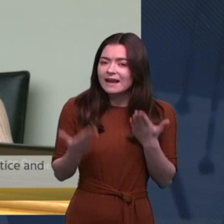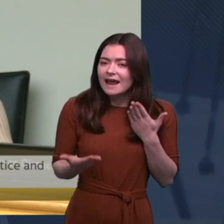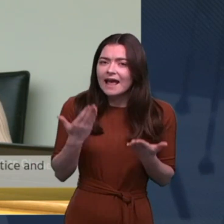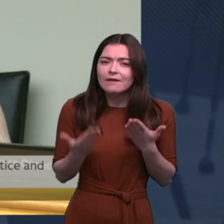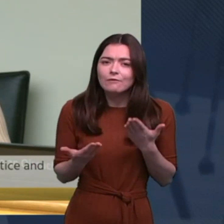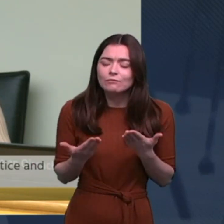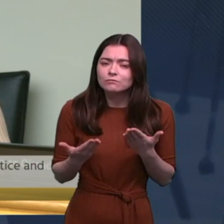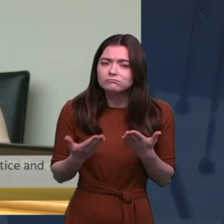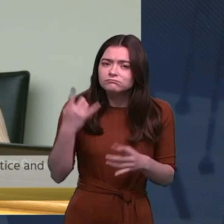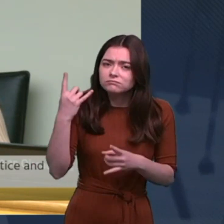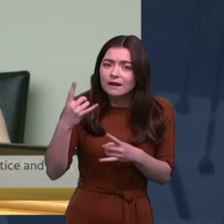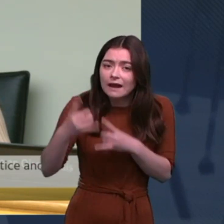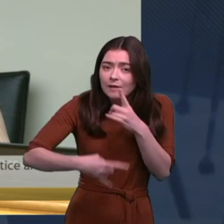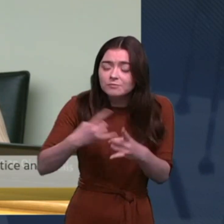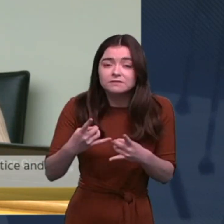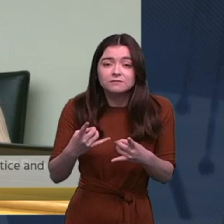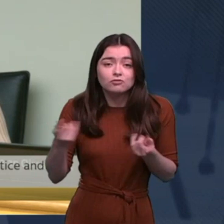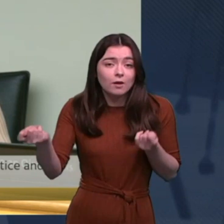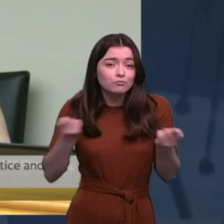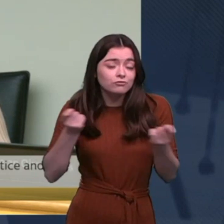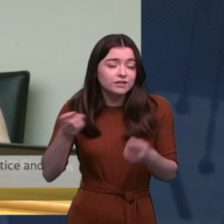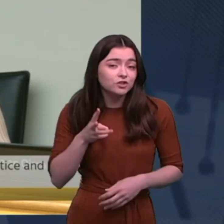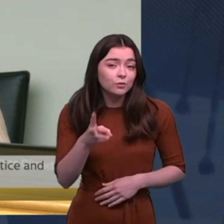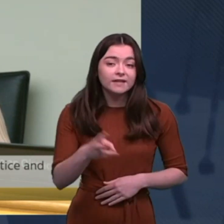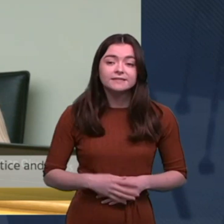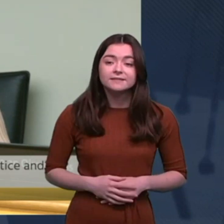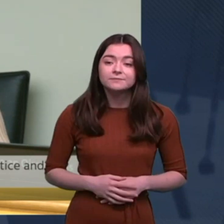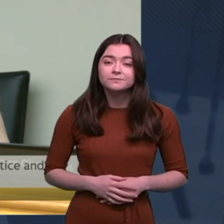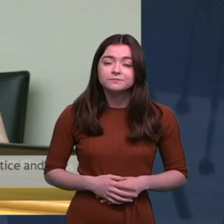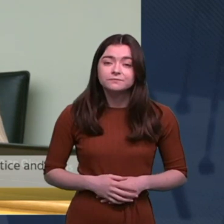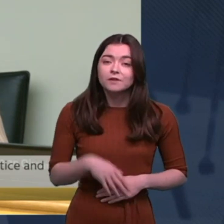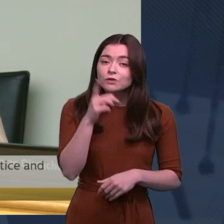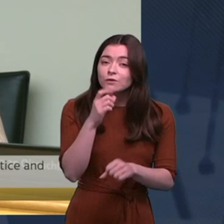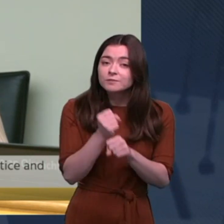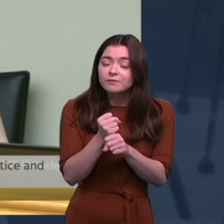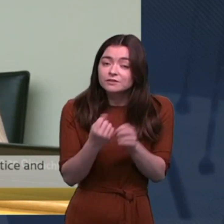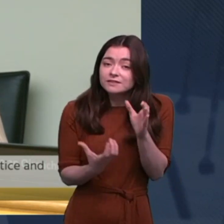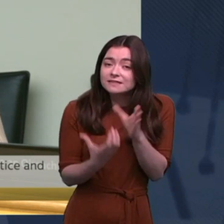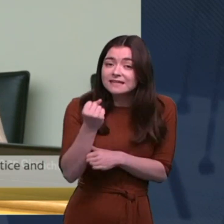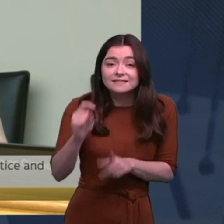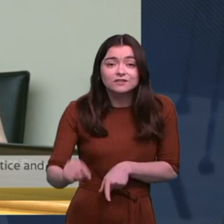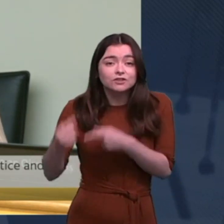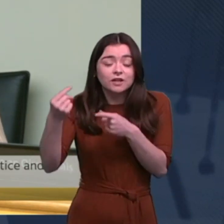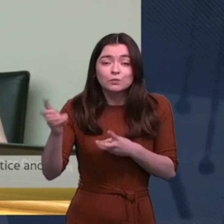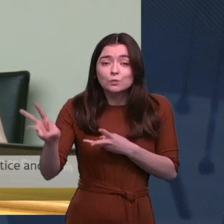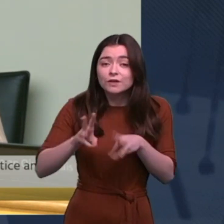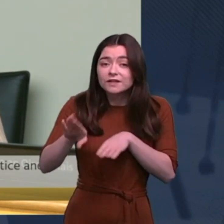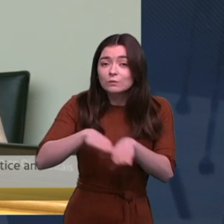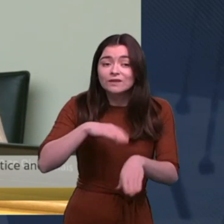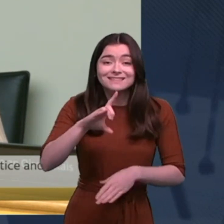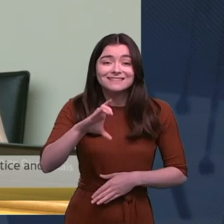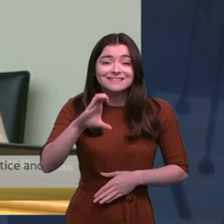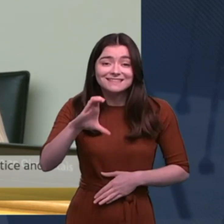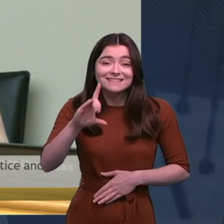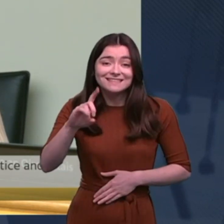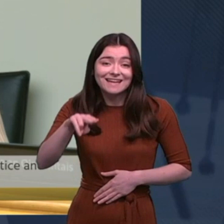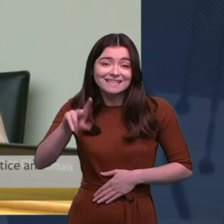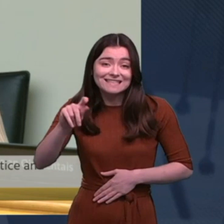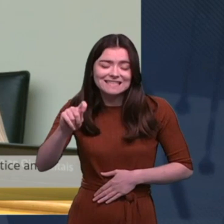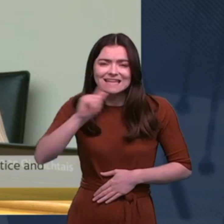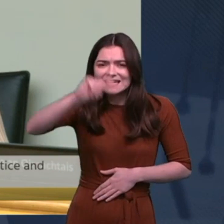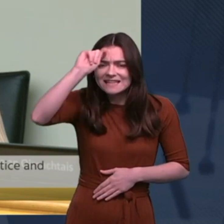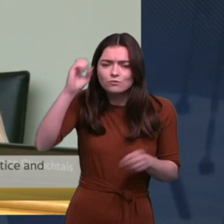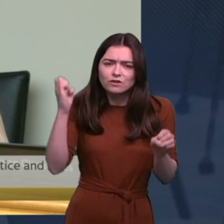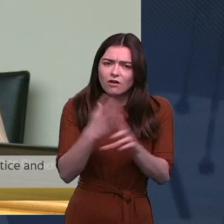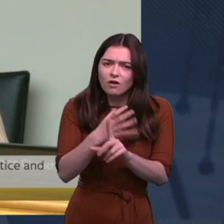manifests in operational purposes. And you outlined the success and challenges of working with CDNTs, and I think we all